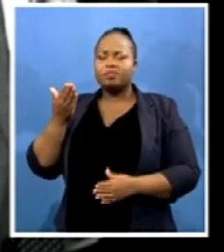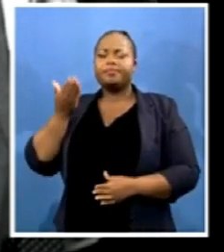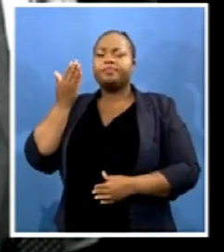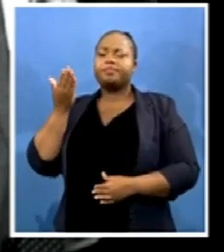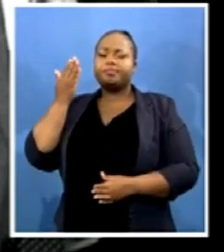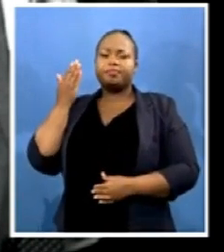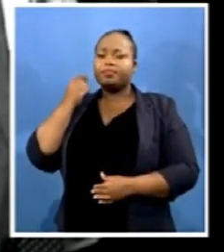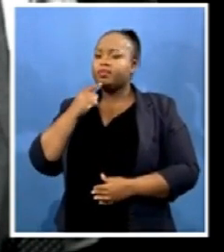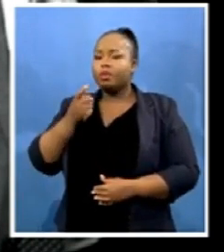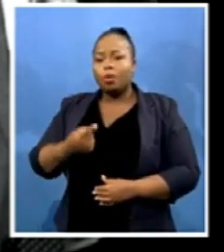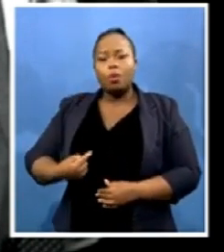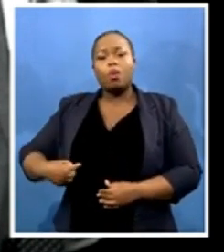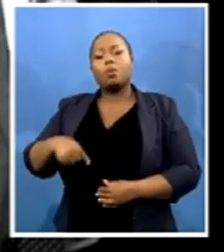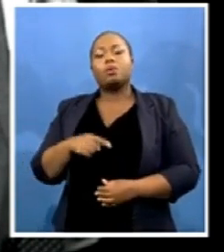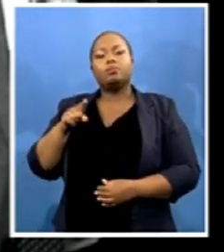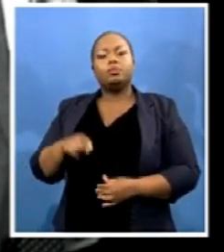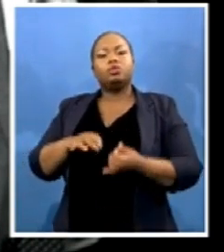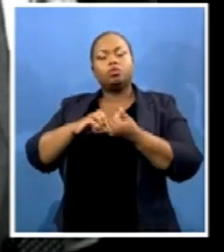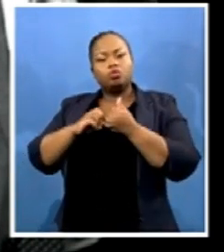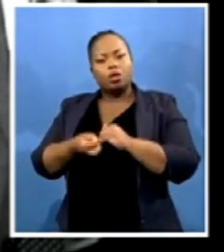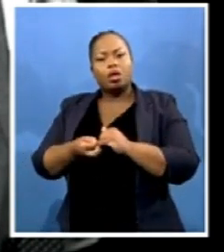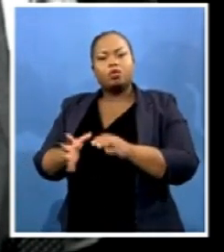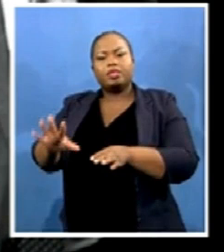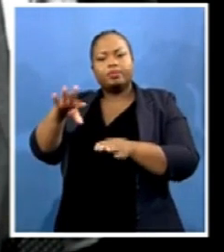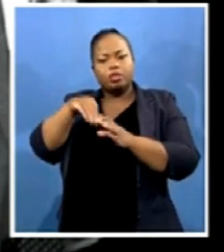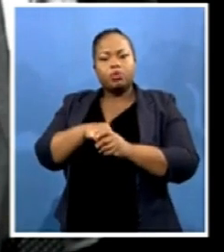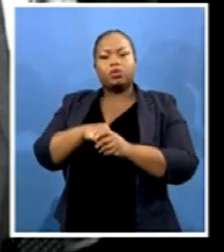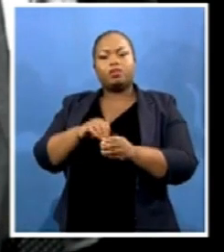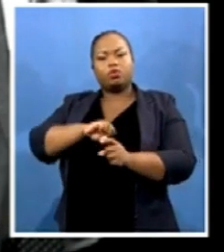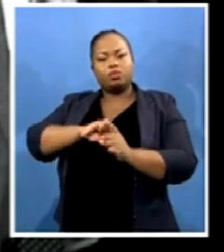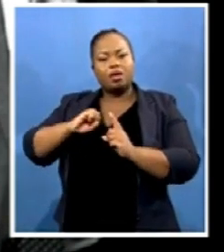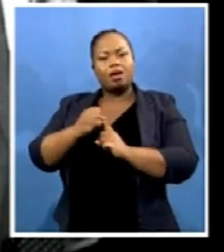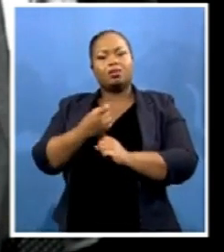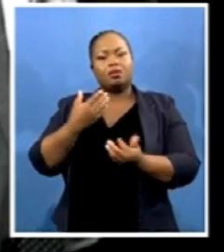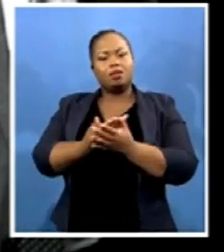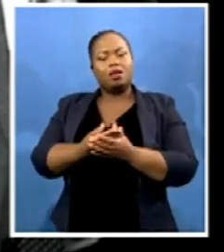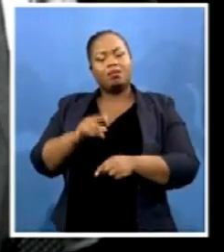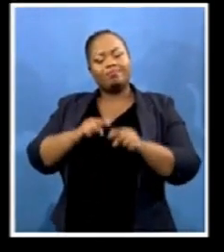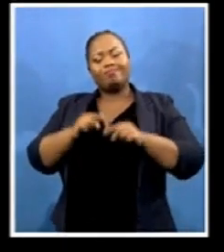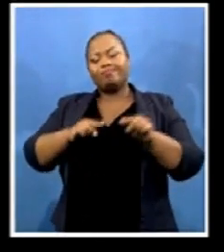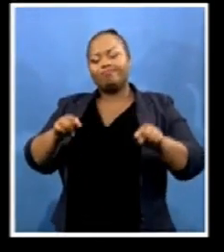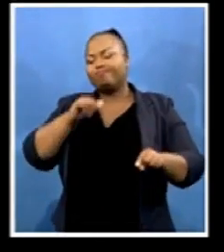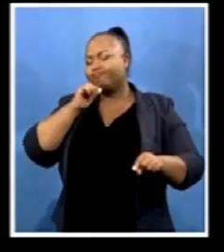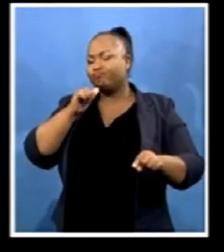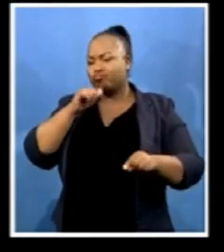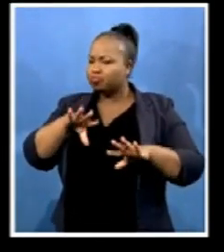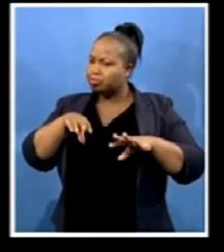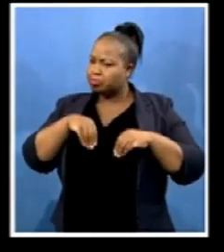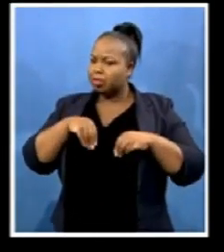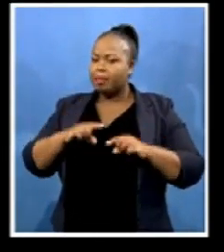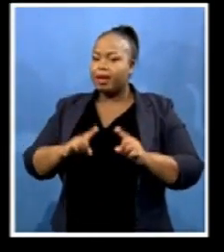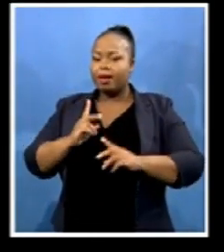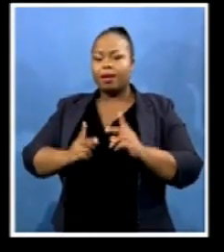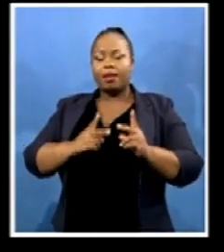be an inclusive society that celebrates our difference. But it's also time for us to look within. Are we